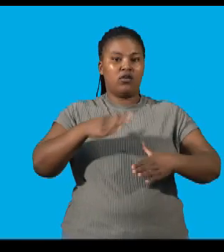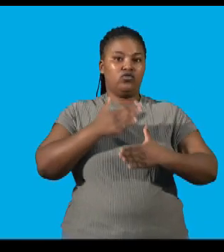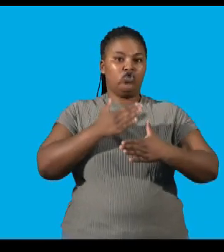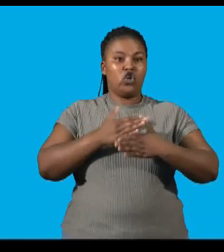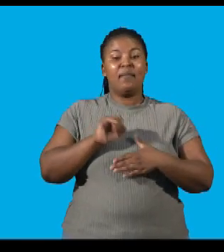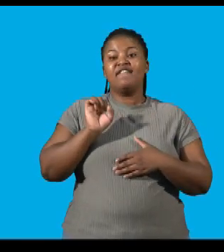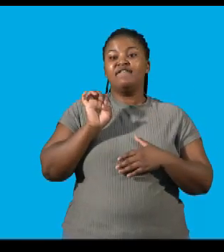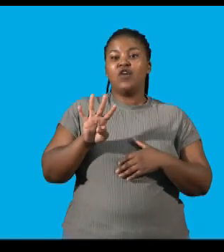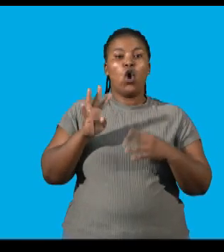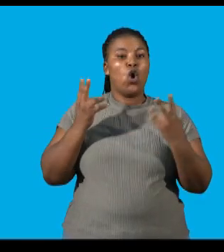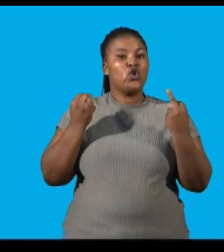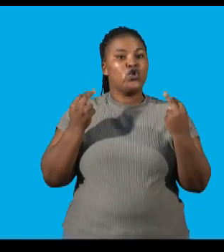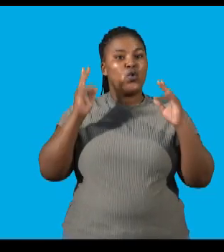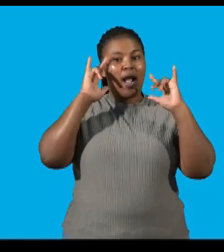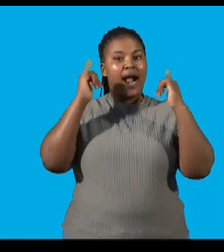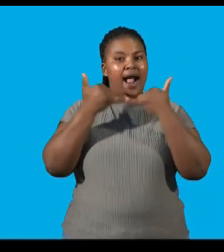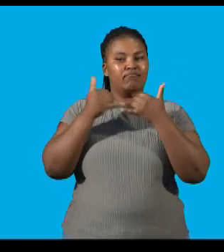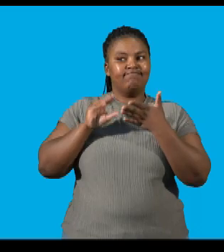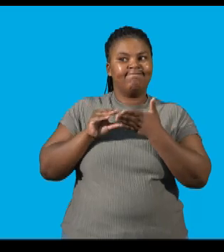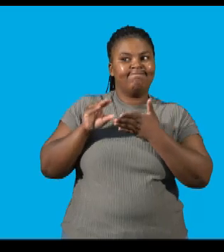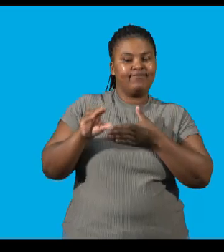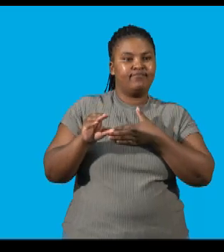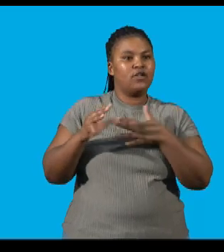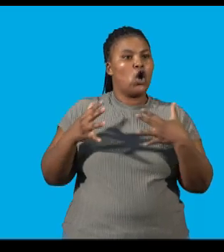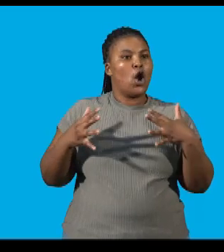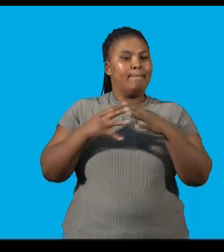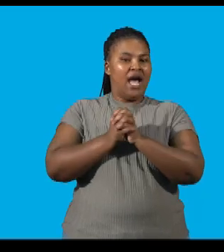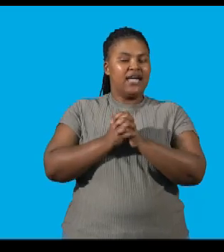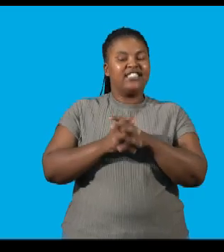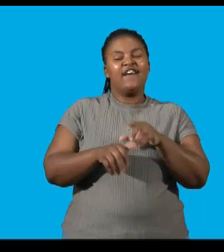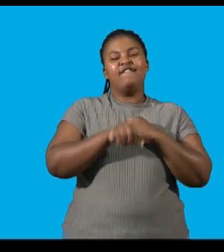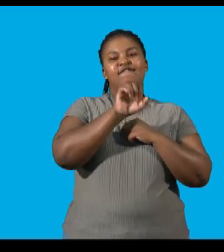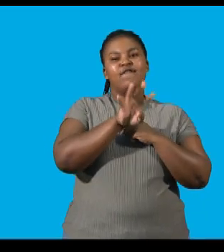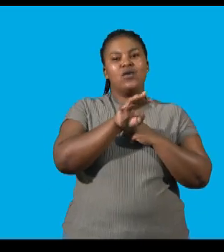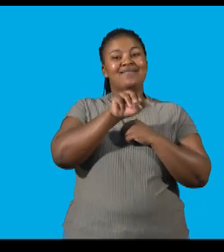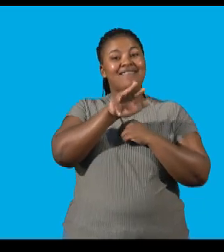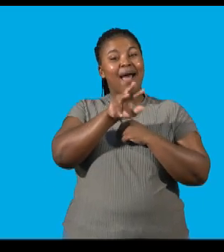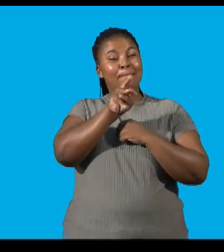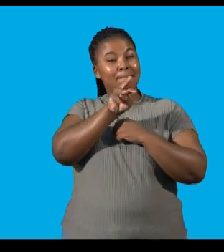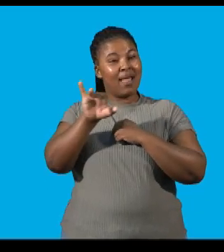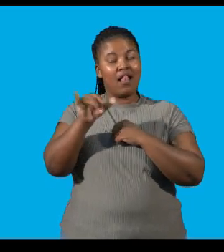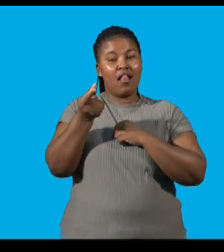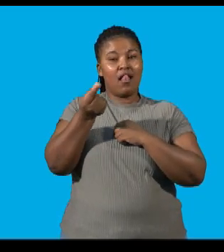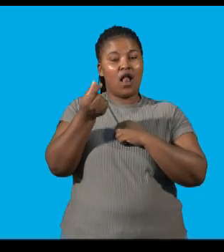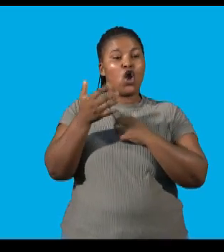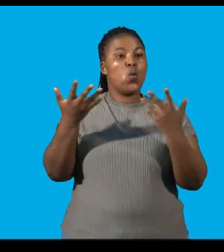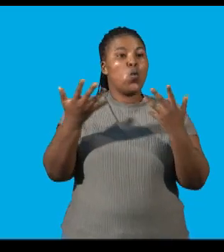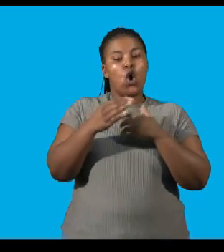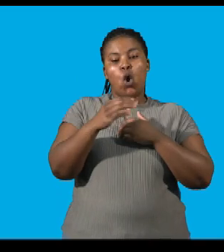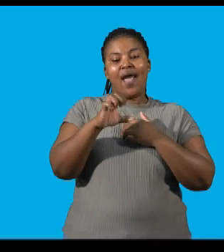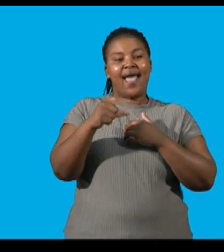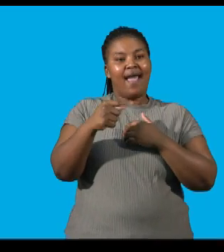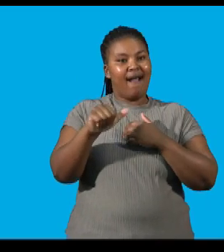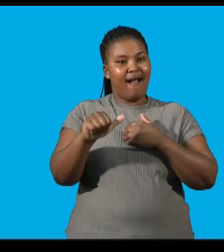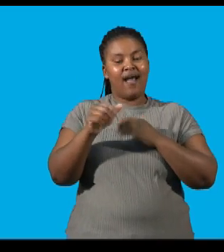new companies are investing a combined 49 million at the Hwega Industrial Development